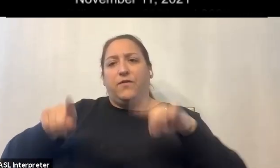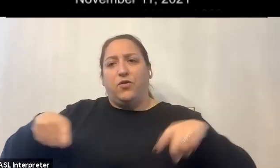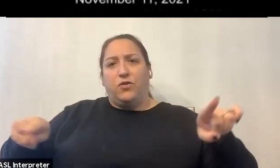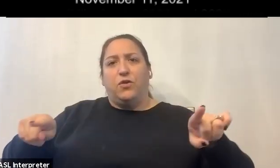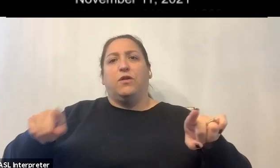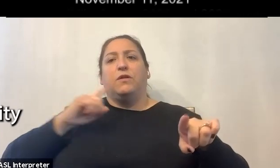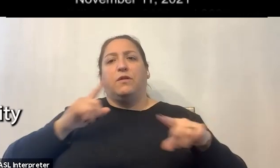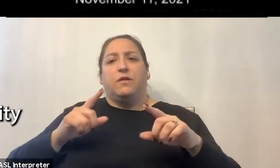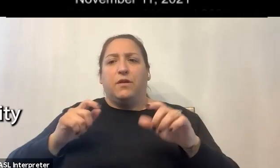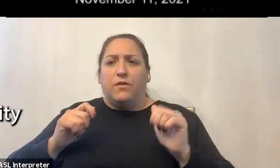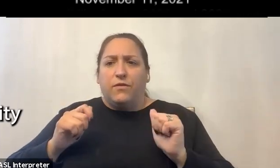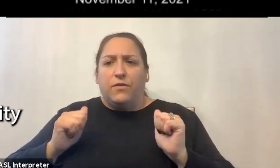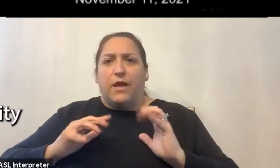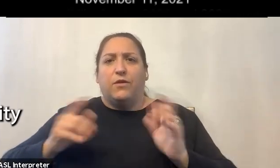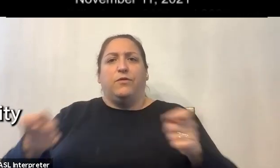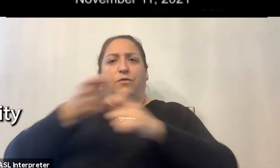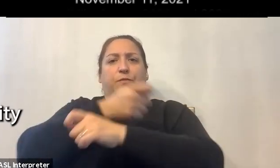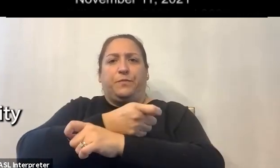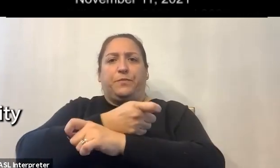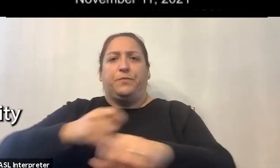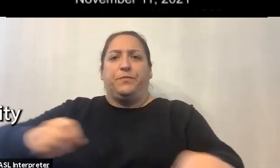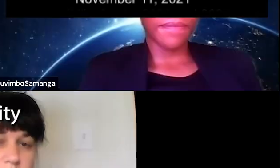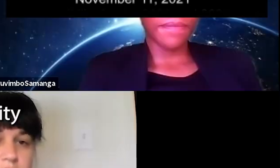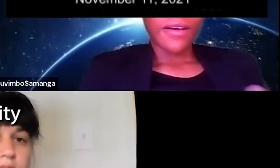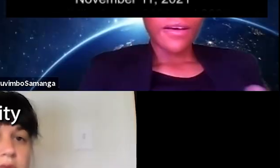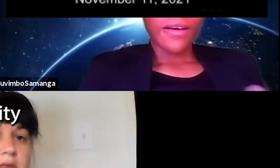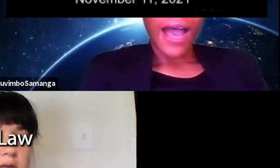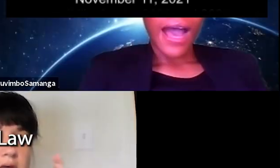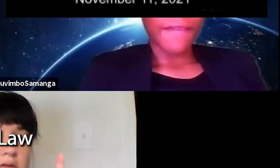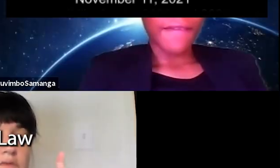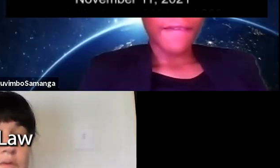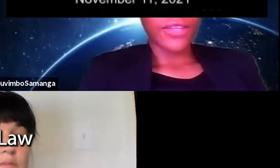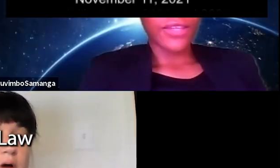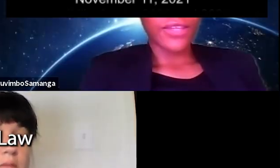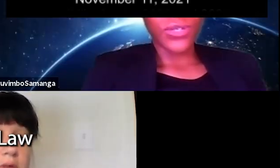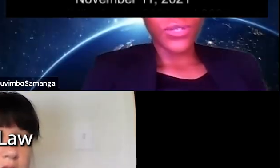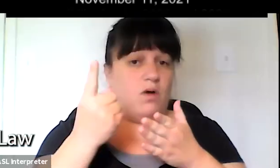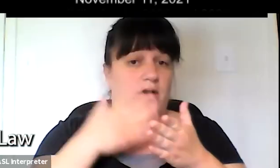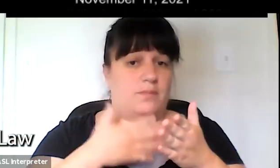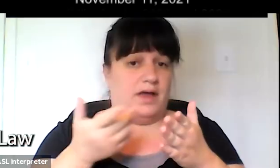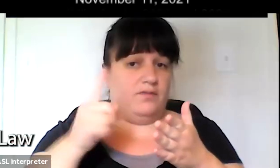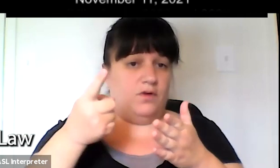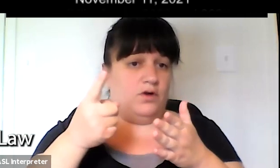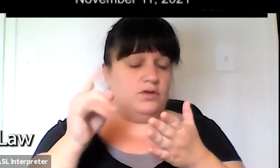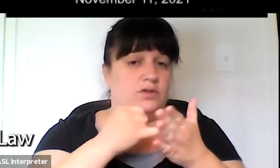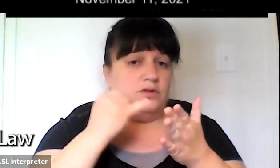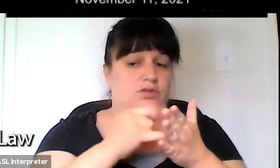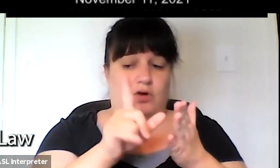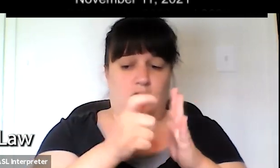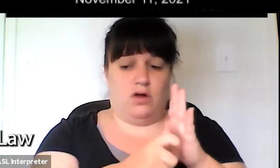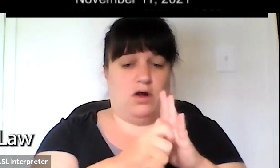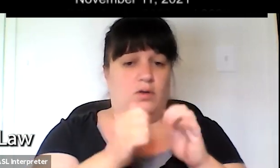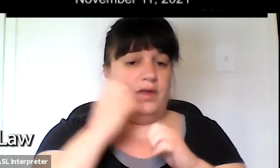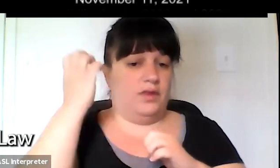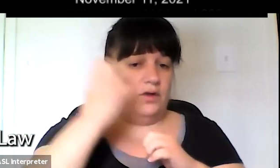actors. I personally have had the opportunity to publish one of my first journal articles with the